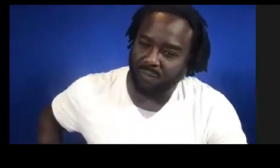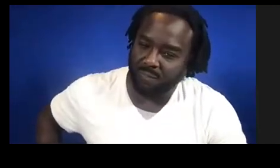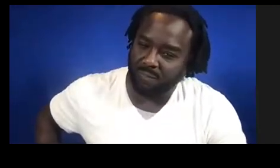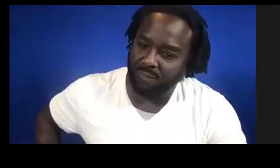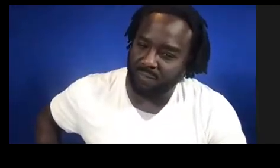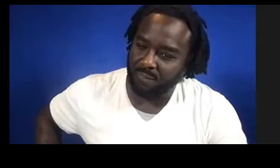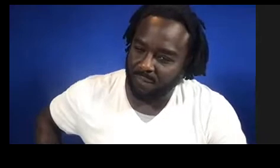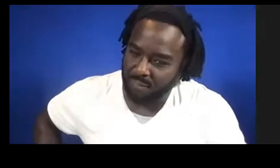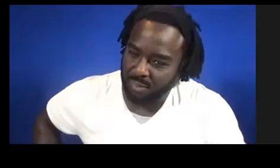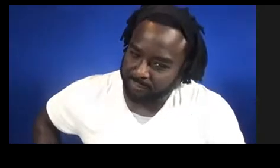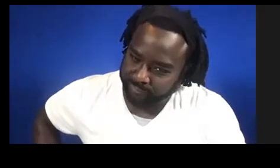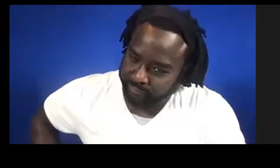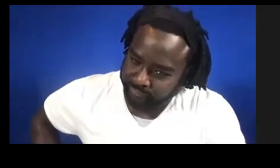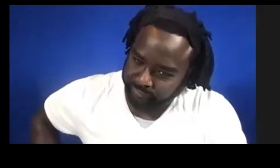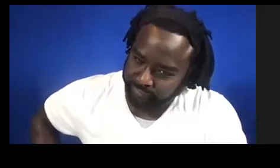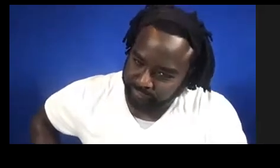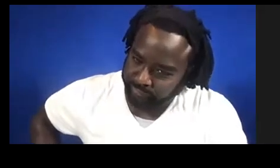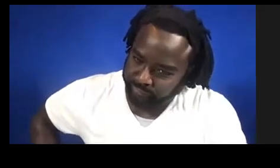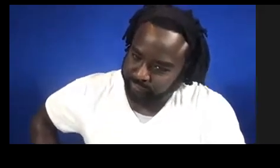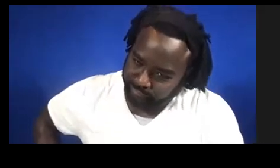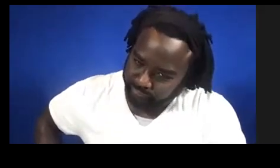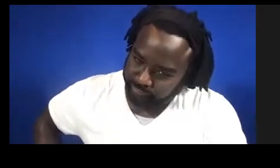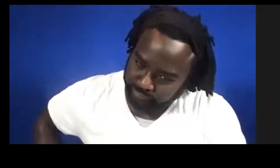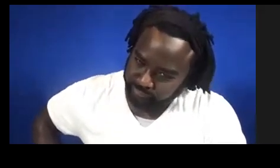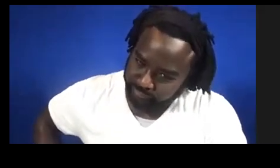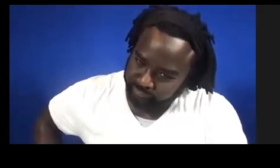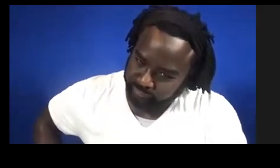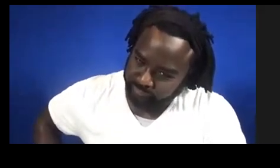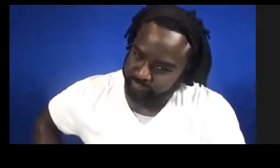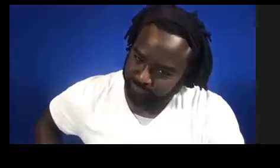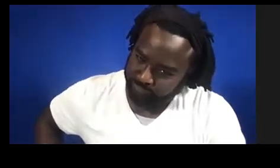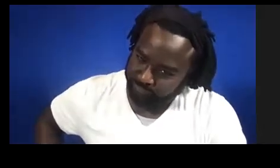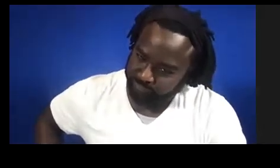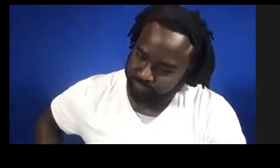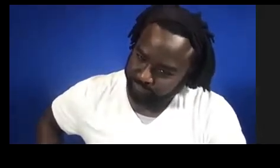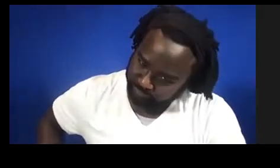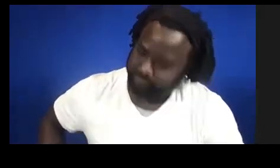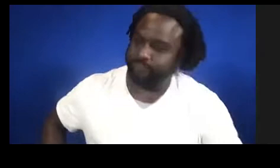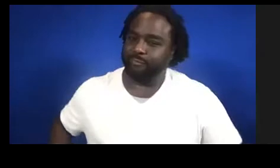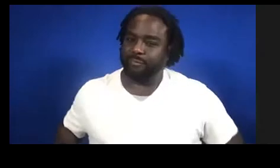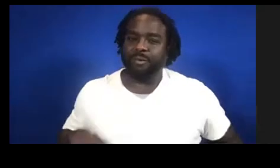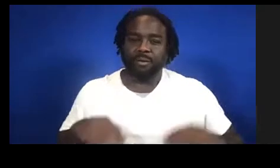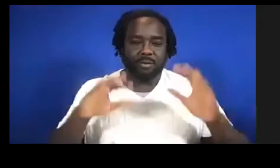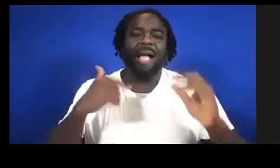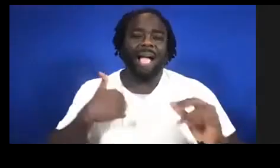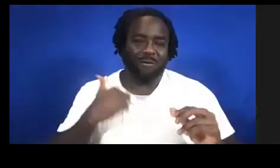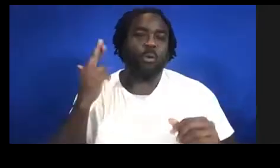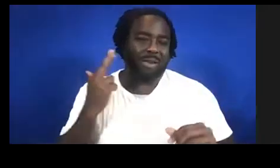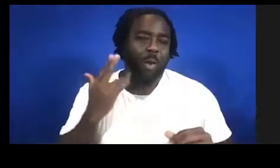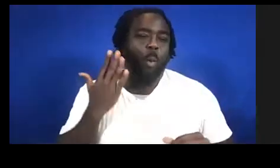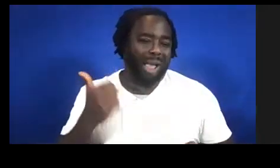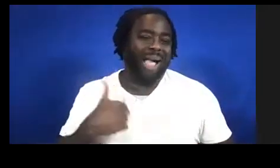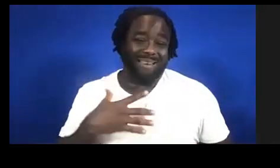little pretty kitty? Don't look at me that way. I know exactly what you're doing right now. Don't judge me.